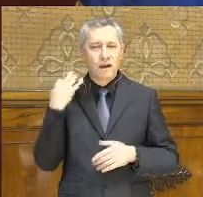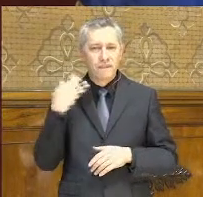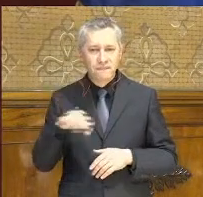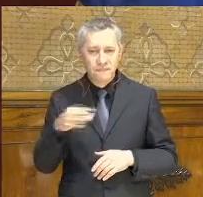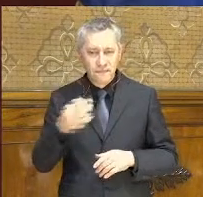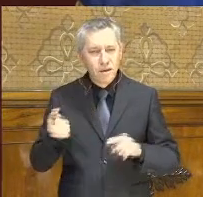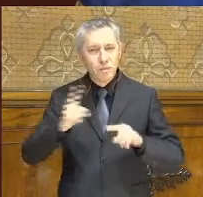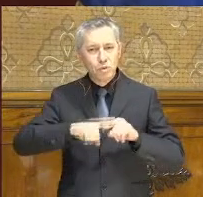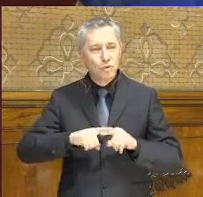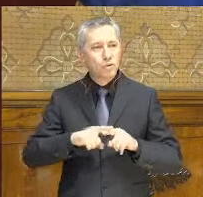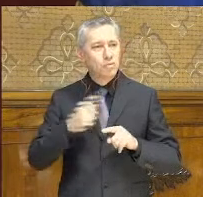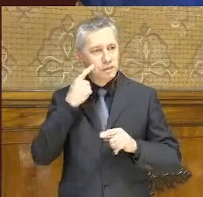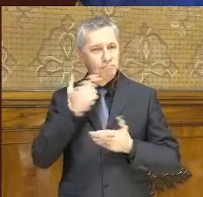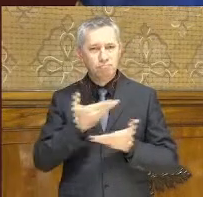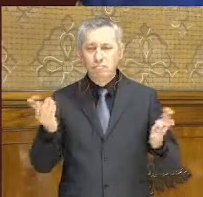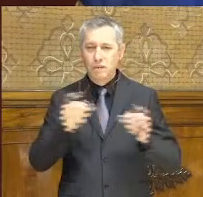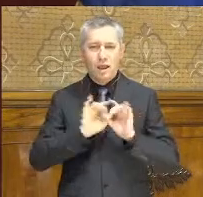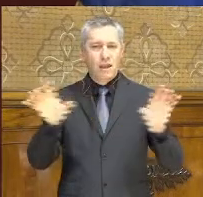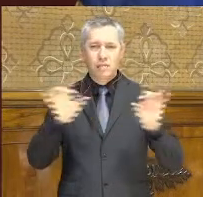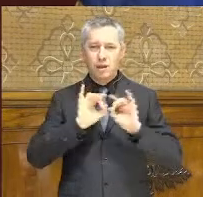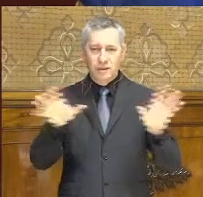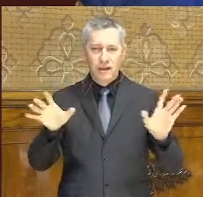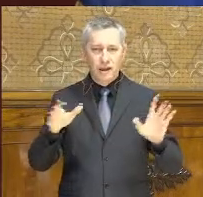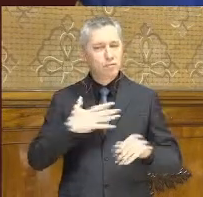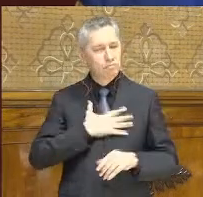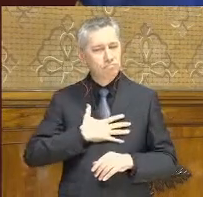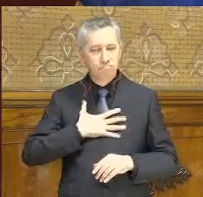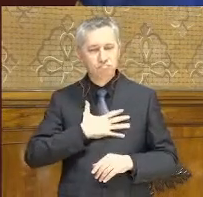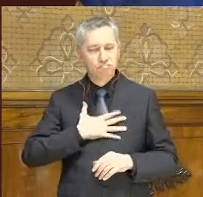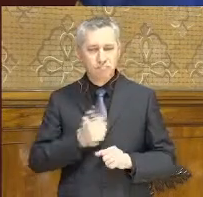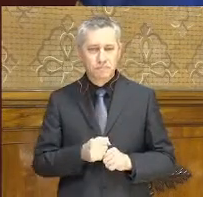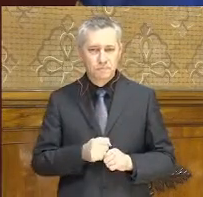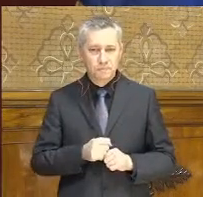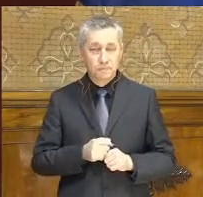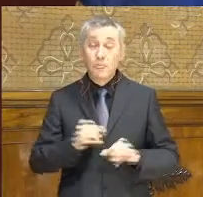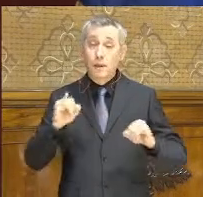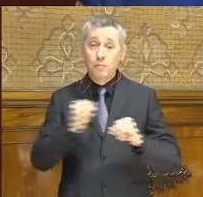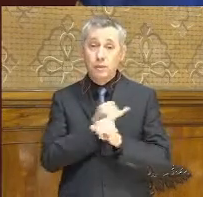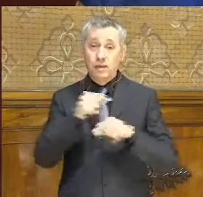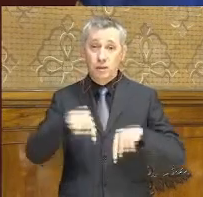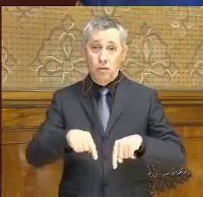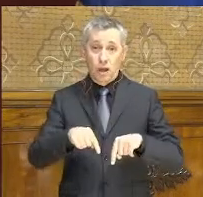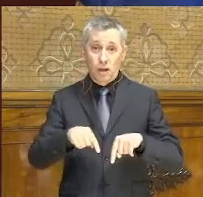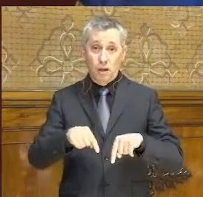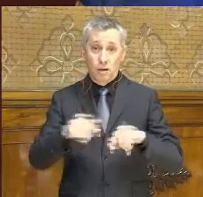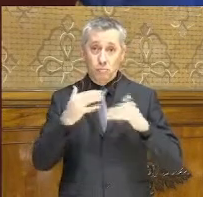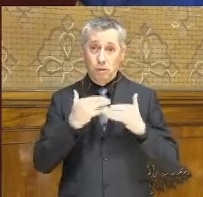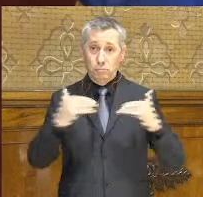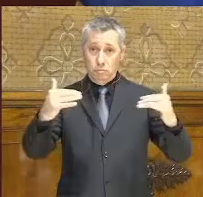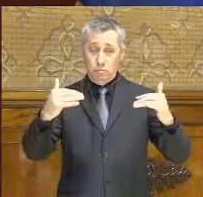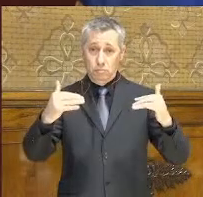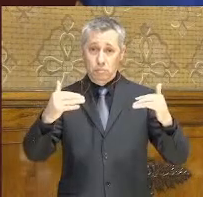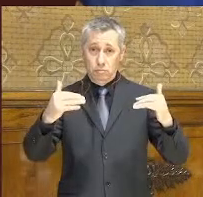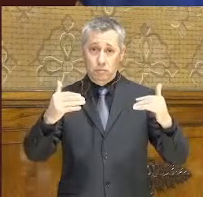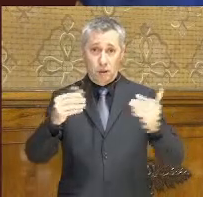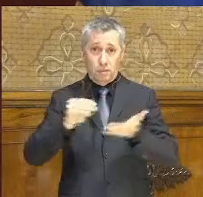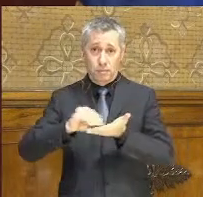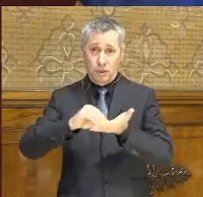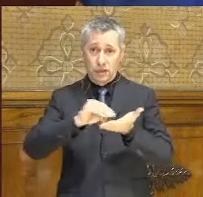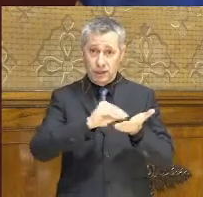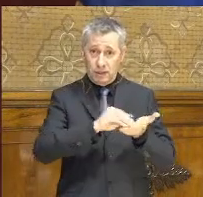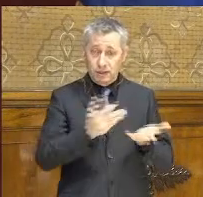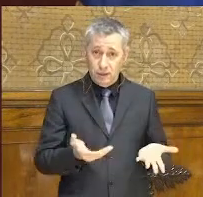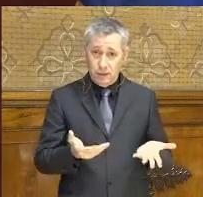and freedom. The audiences I've spoken to have such a remarkable mix of